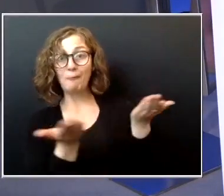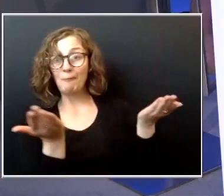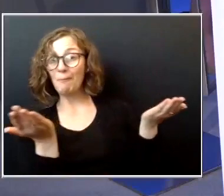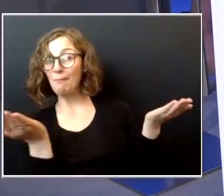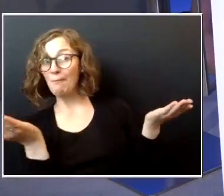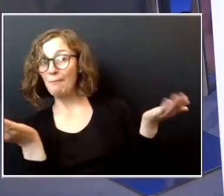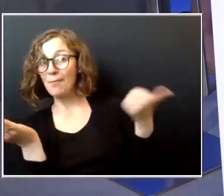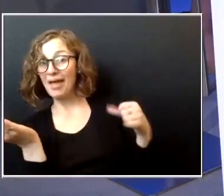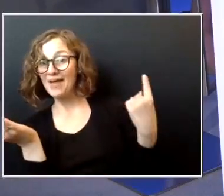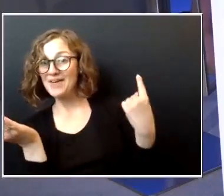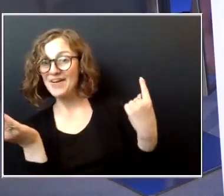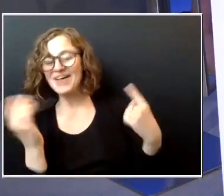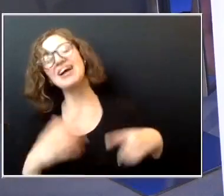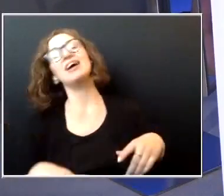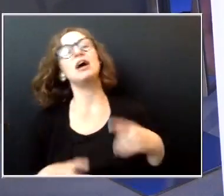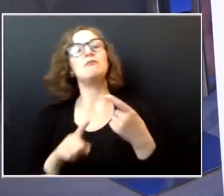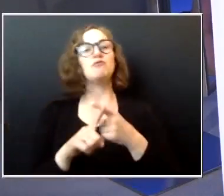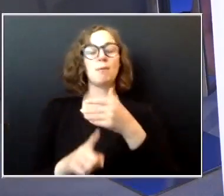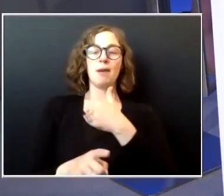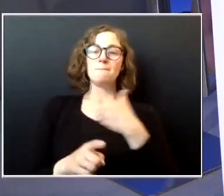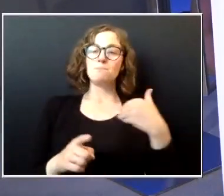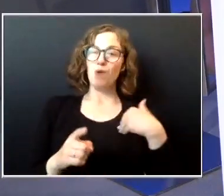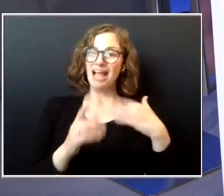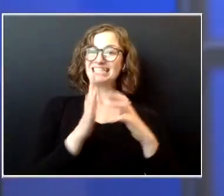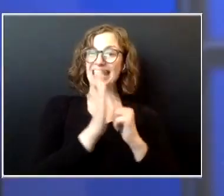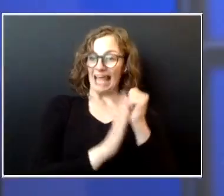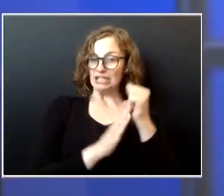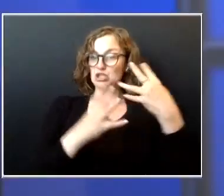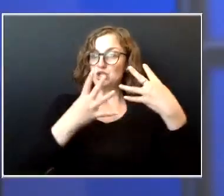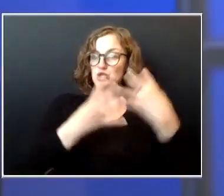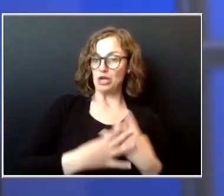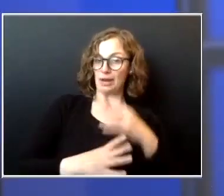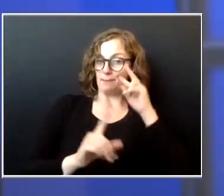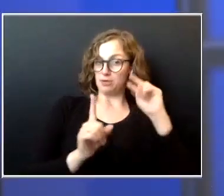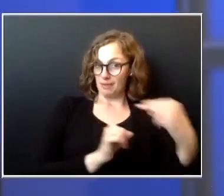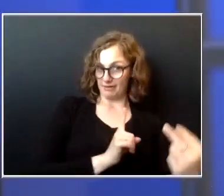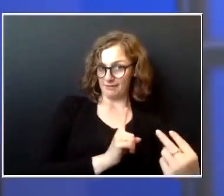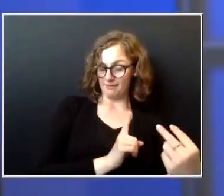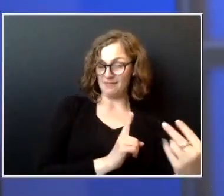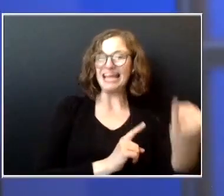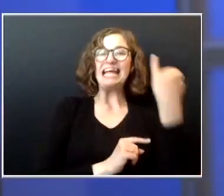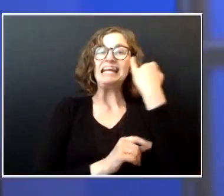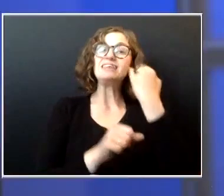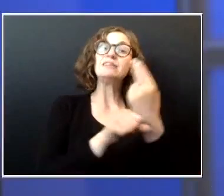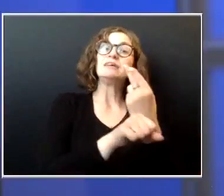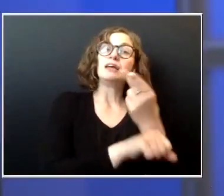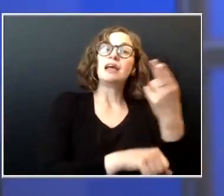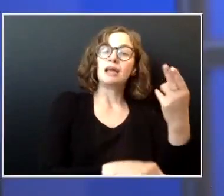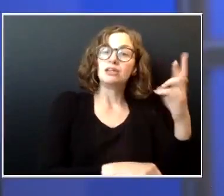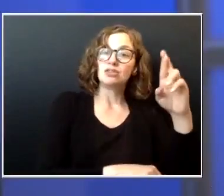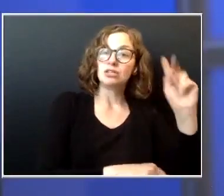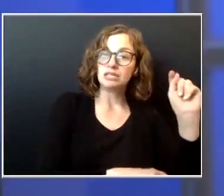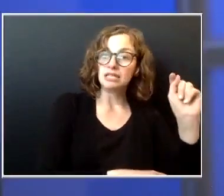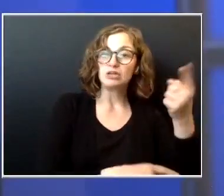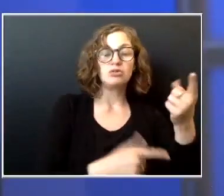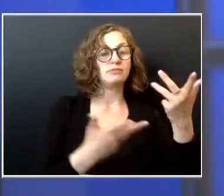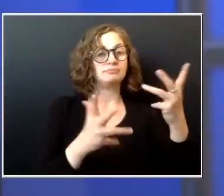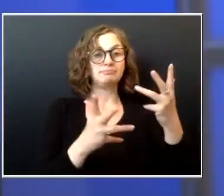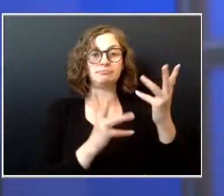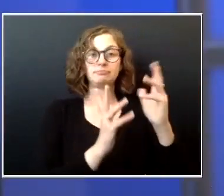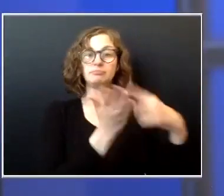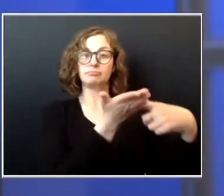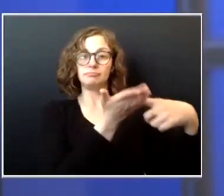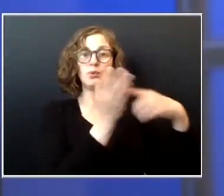just, from a breast cancer Please. screening perspective, if someone's on hormone replacement therapy and they've talked with their physician about that and it makes sense